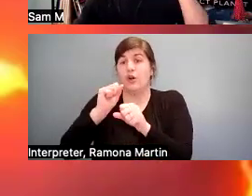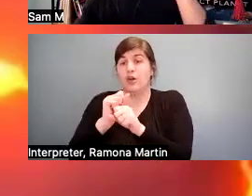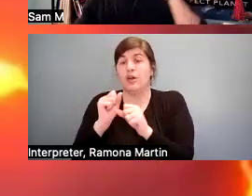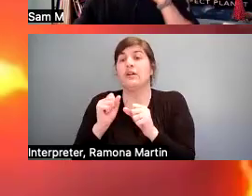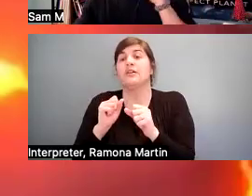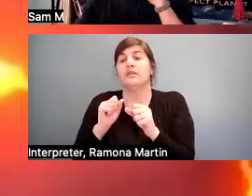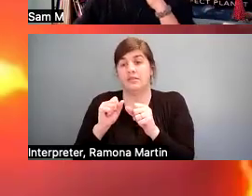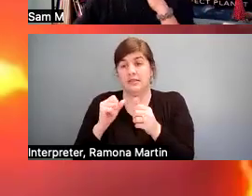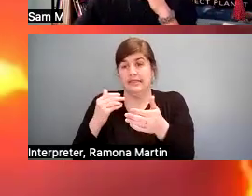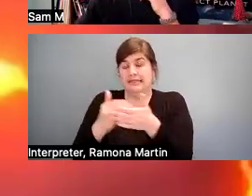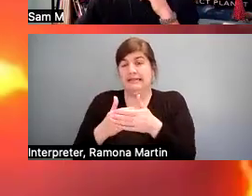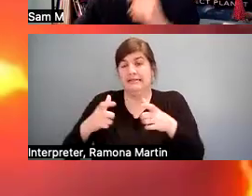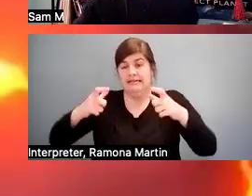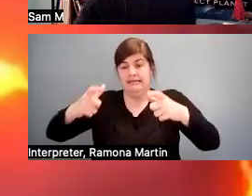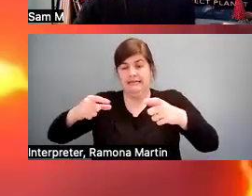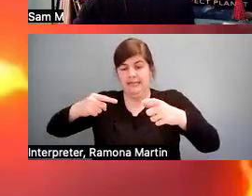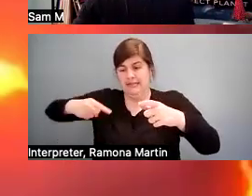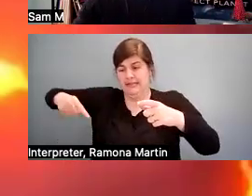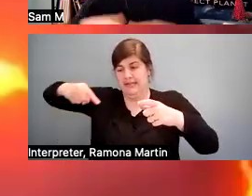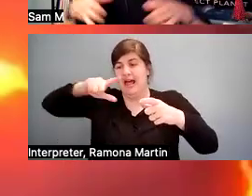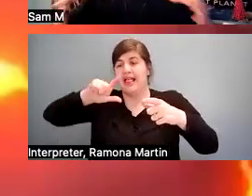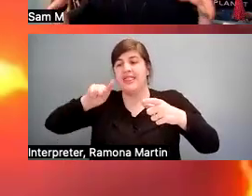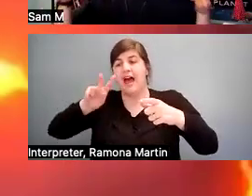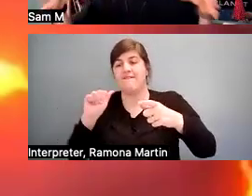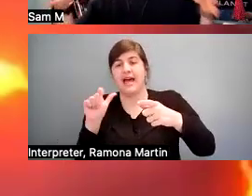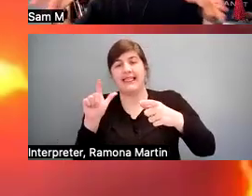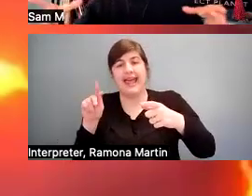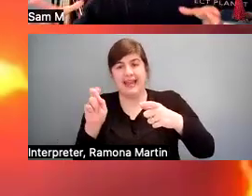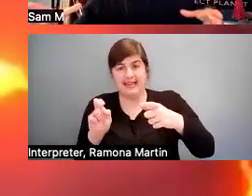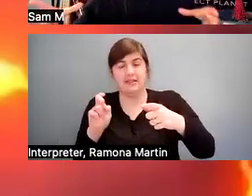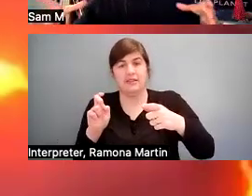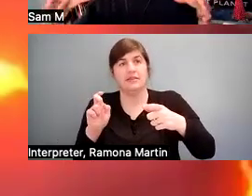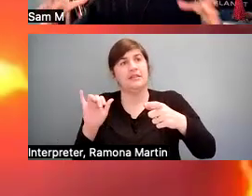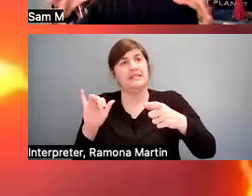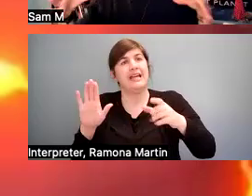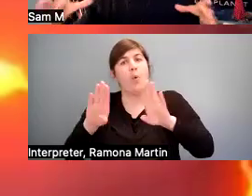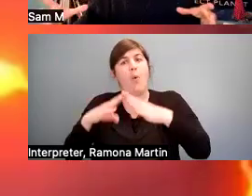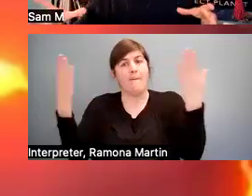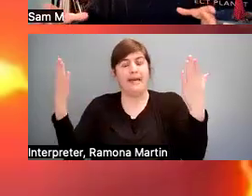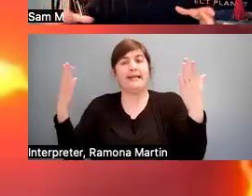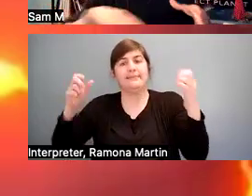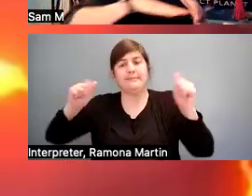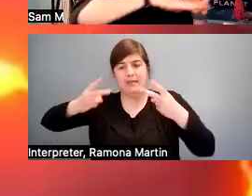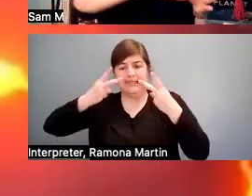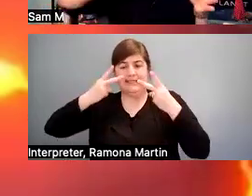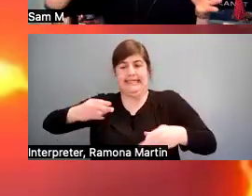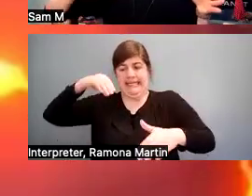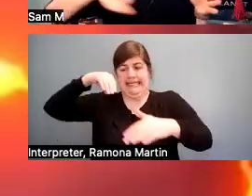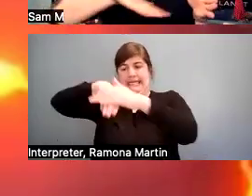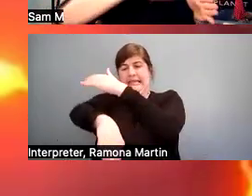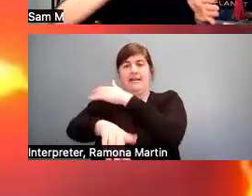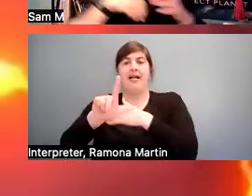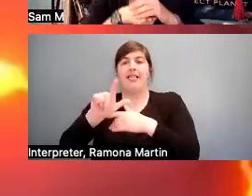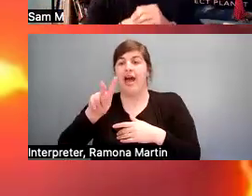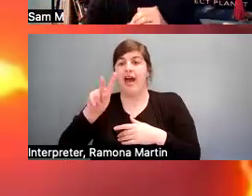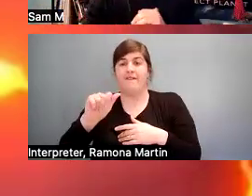edge of a lava lake like this. So a lava lake is basically an open window into a volcano, and there is just lava